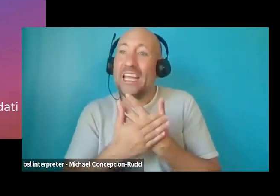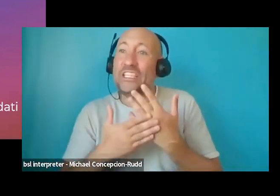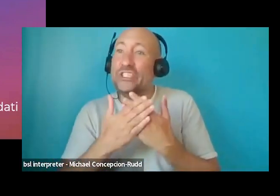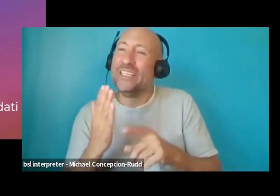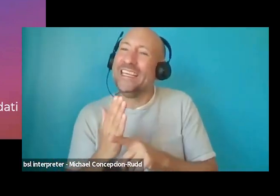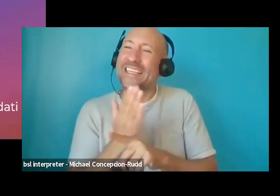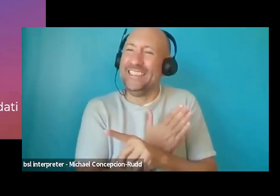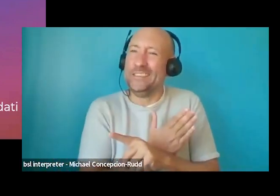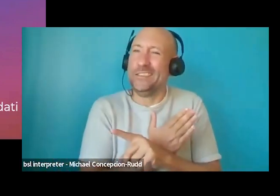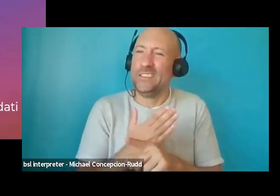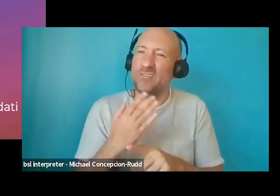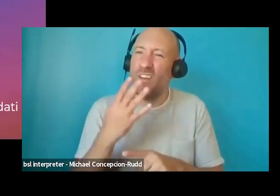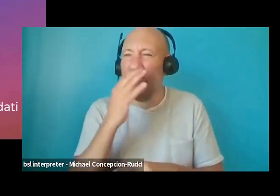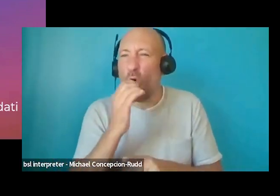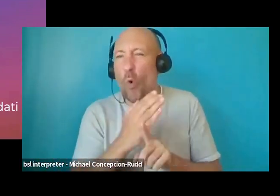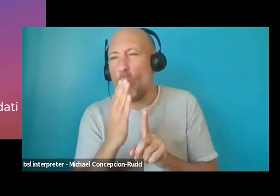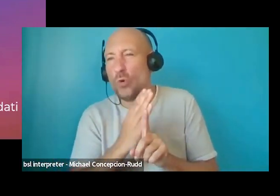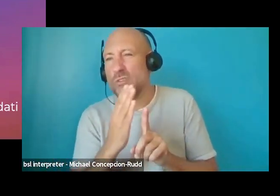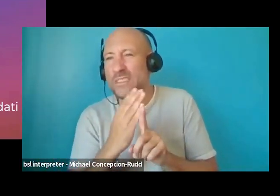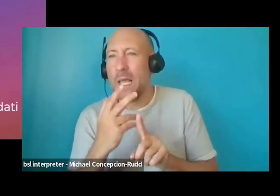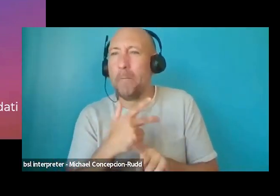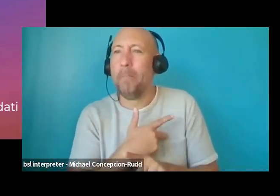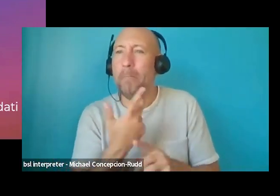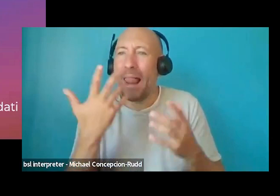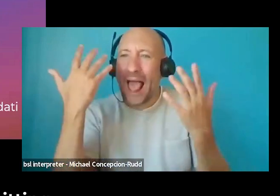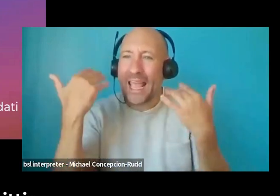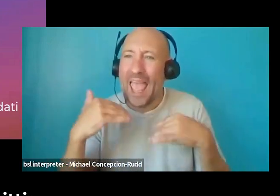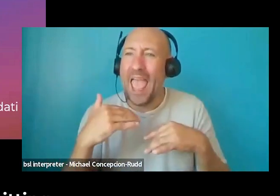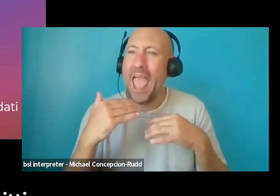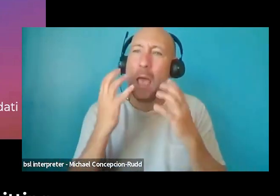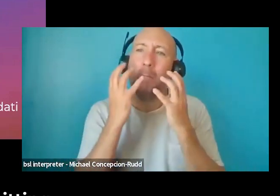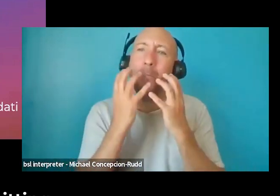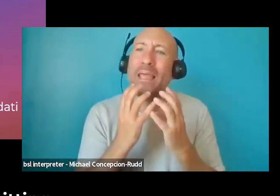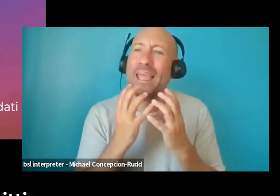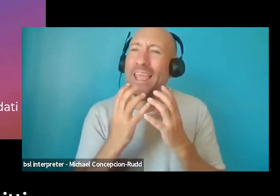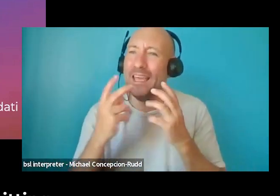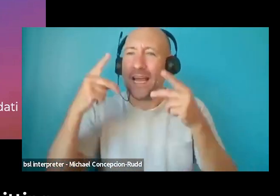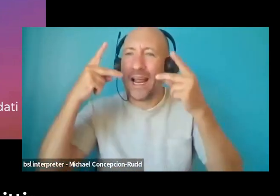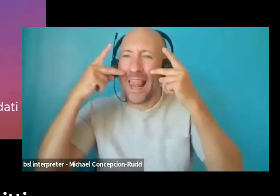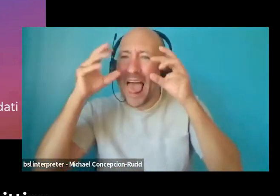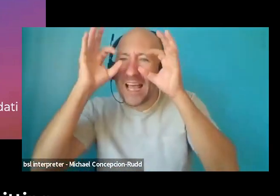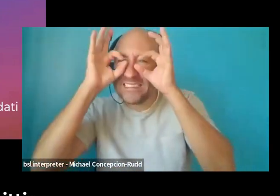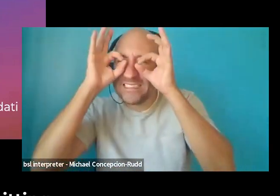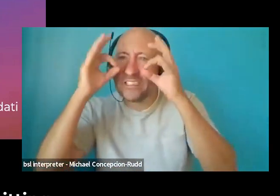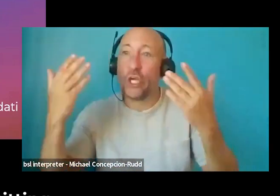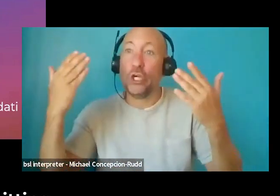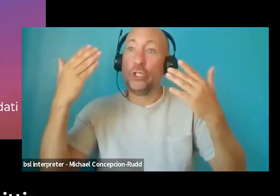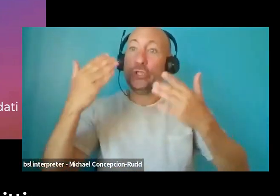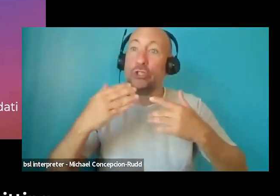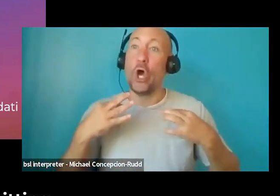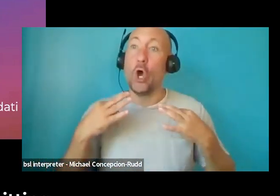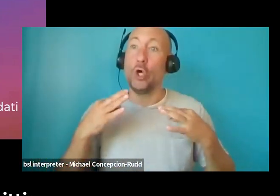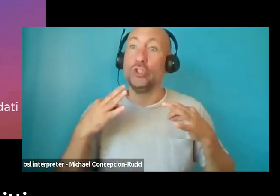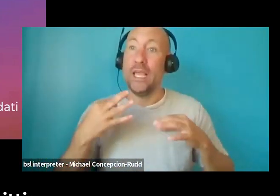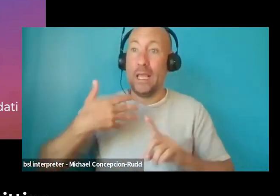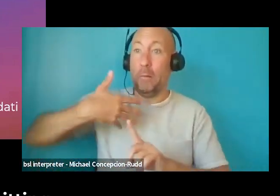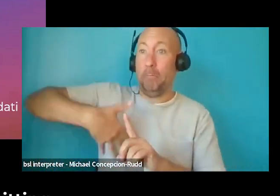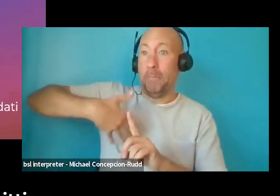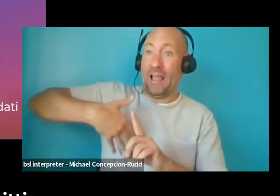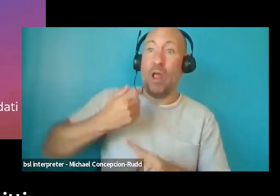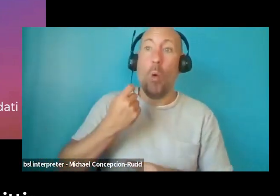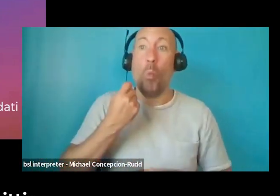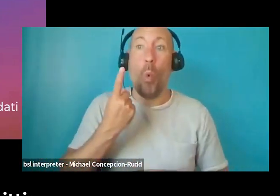with black hair and beard with a round pair of glasses. And I'm wearing a dark shirt today, sitting in front of a white neutral